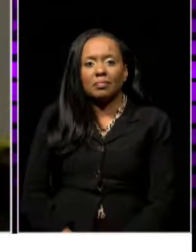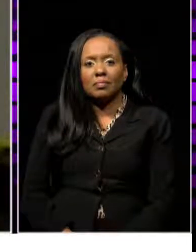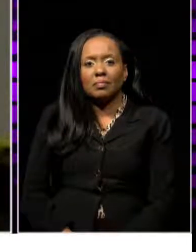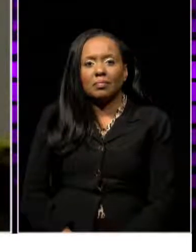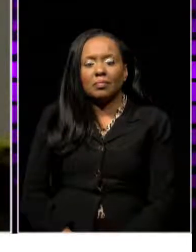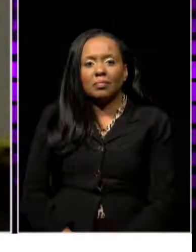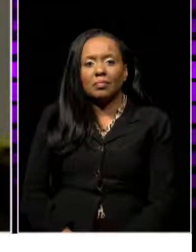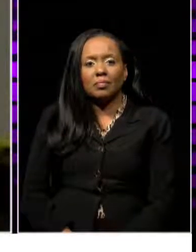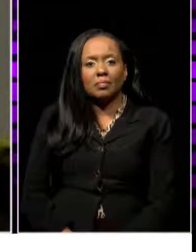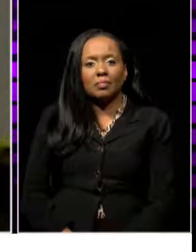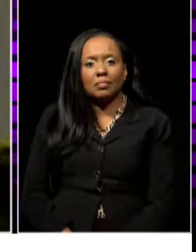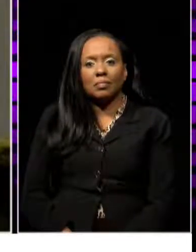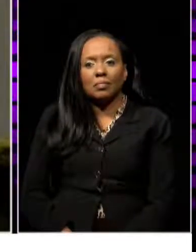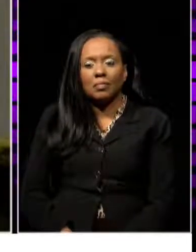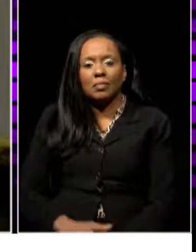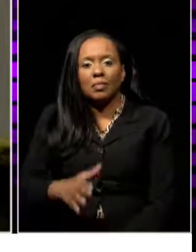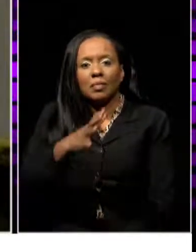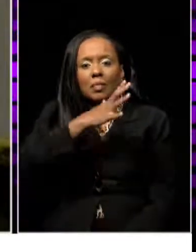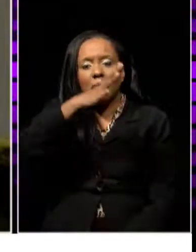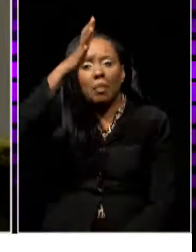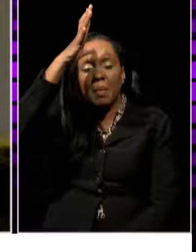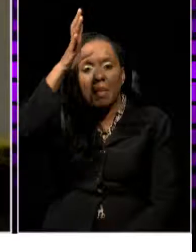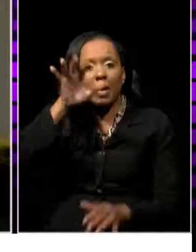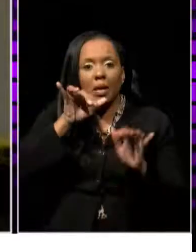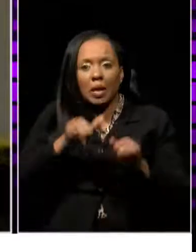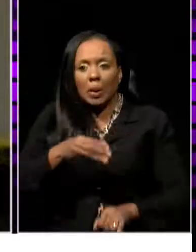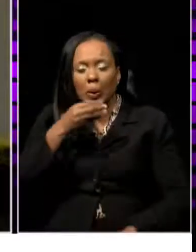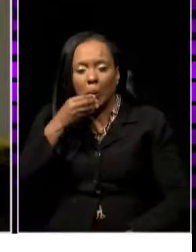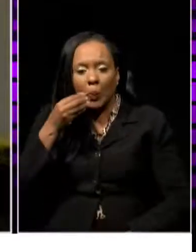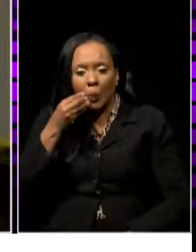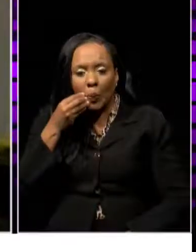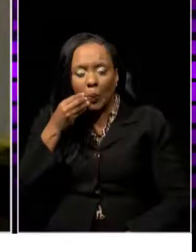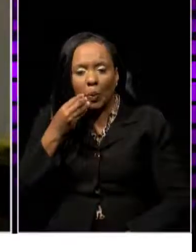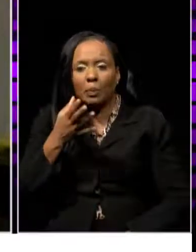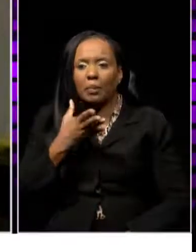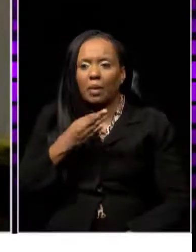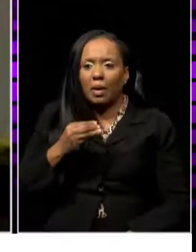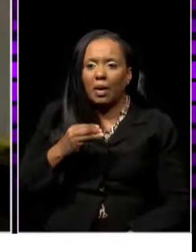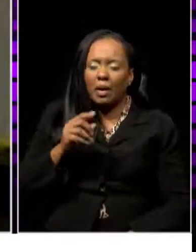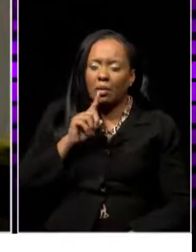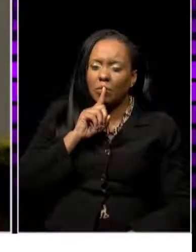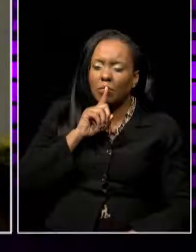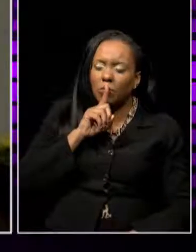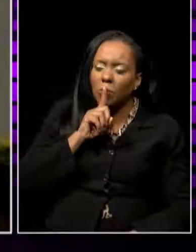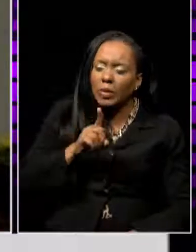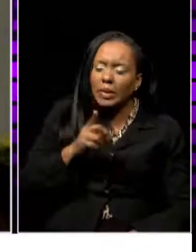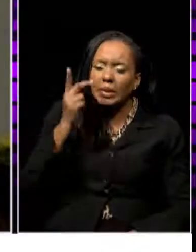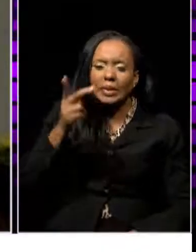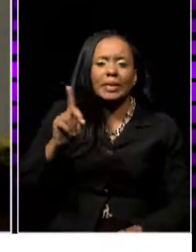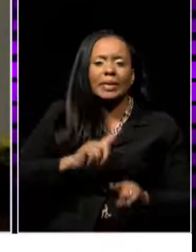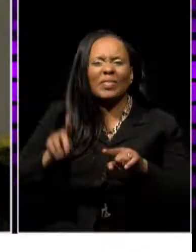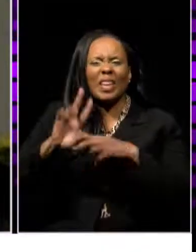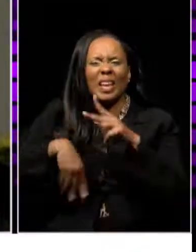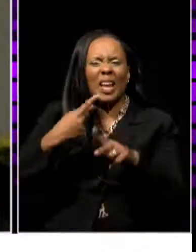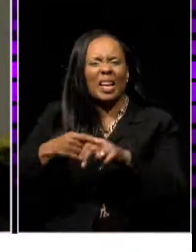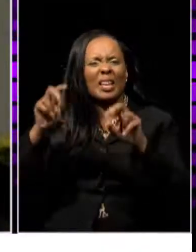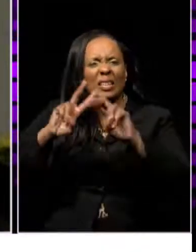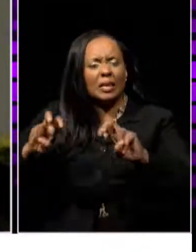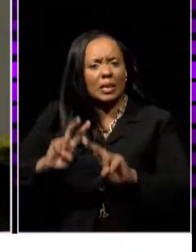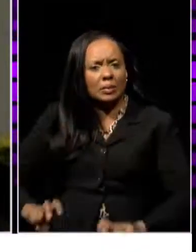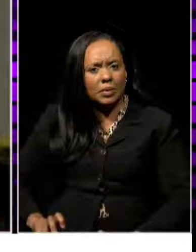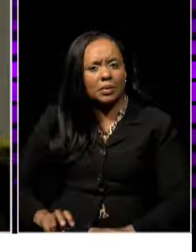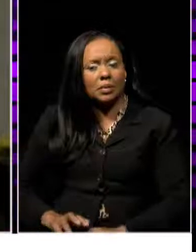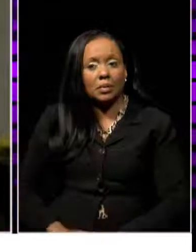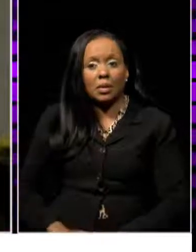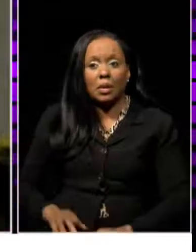are accustomed to assessment results that come from summative assessment. So unfortunately, what happens when